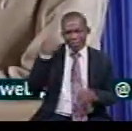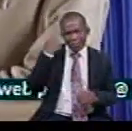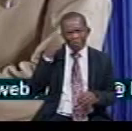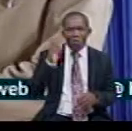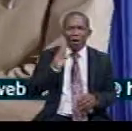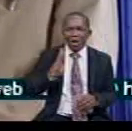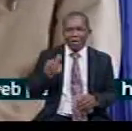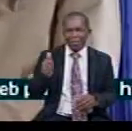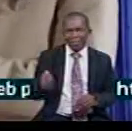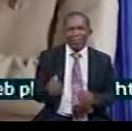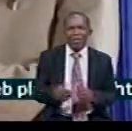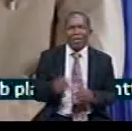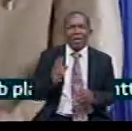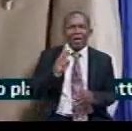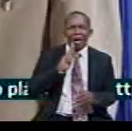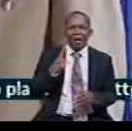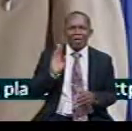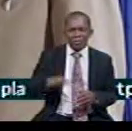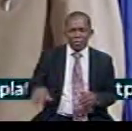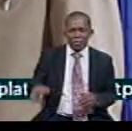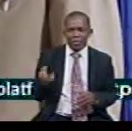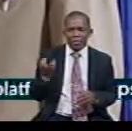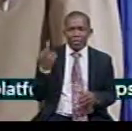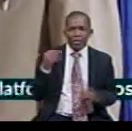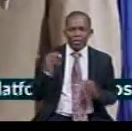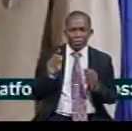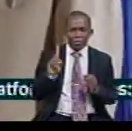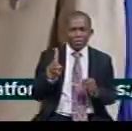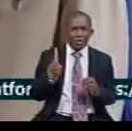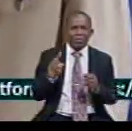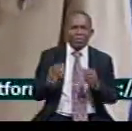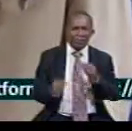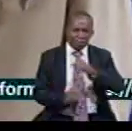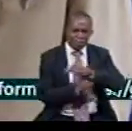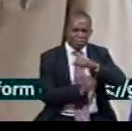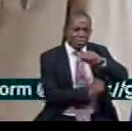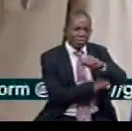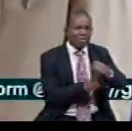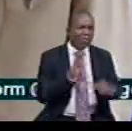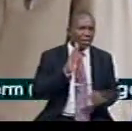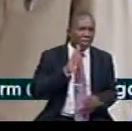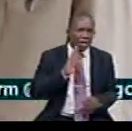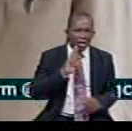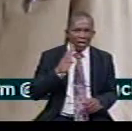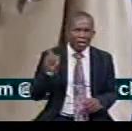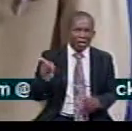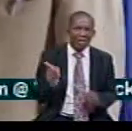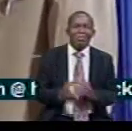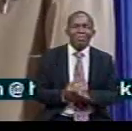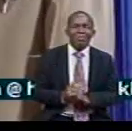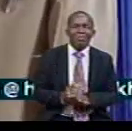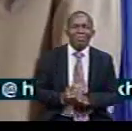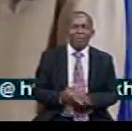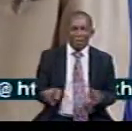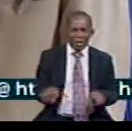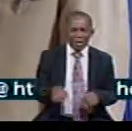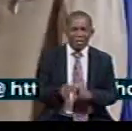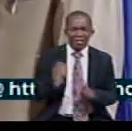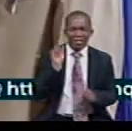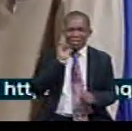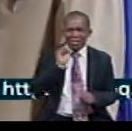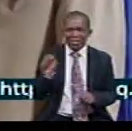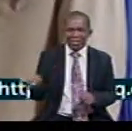Her children were those attending to her. But as she came here on